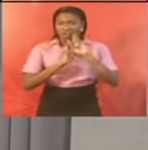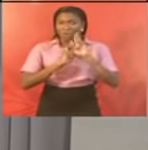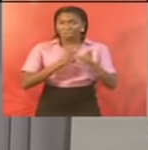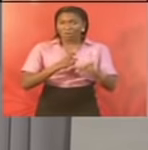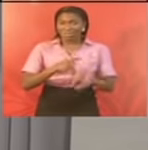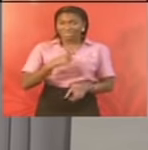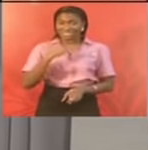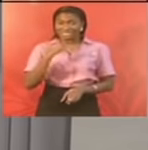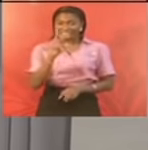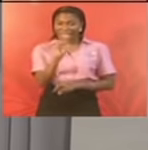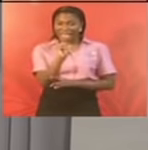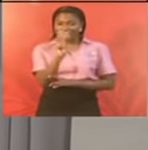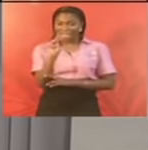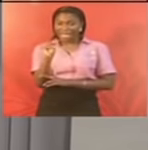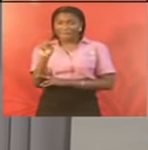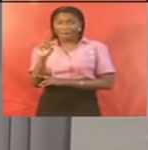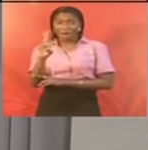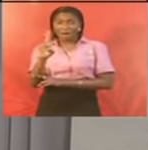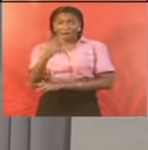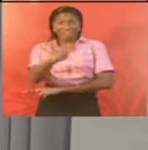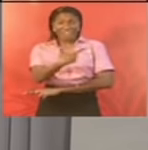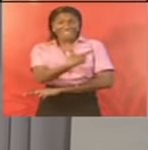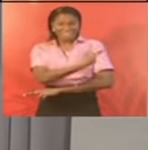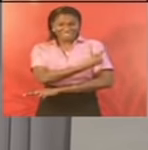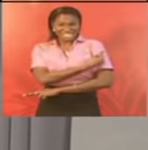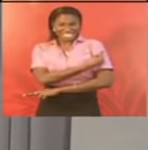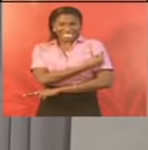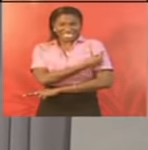causing autism in children.